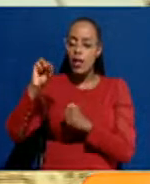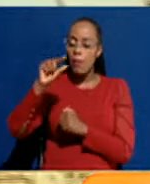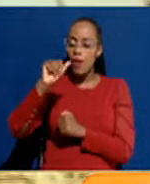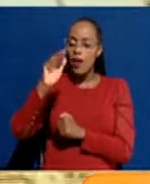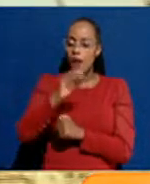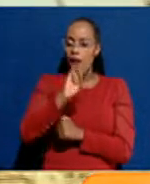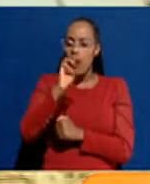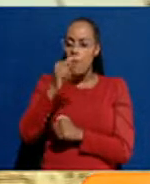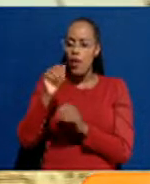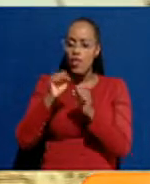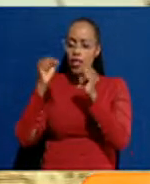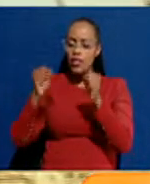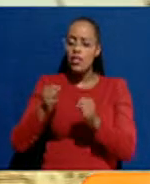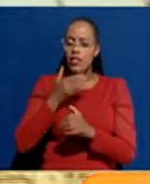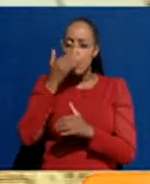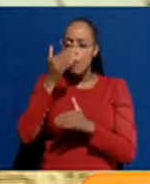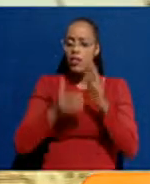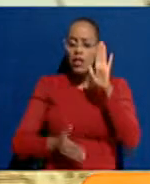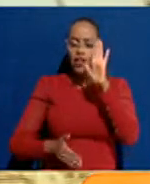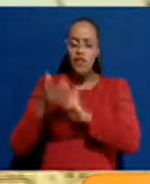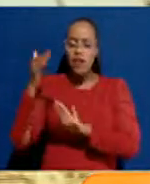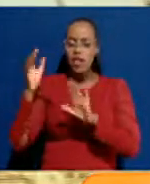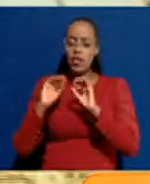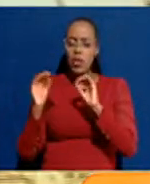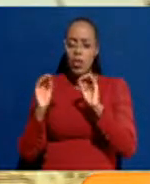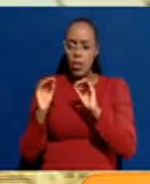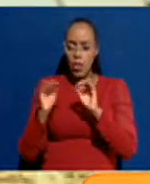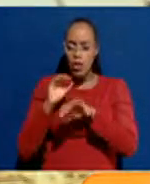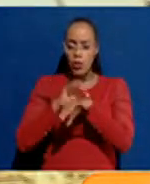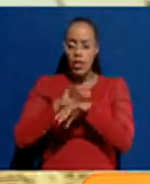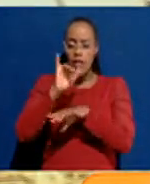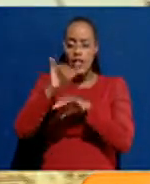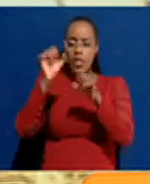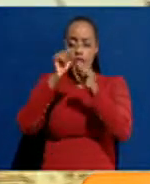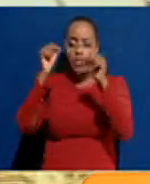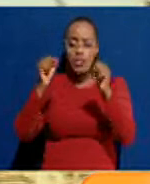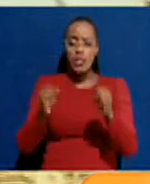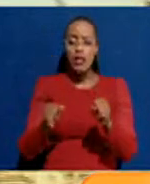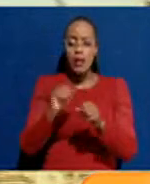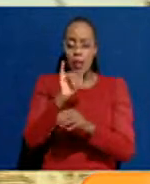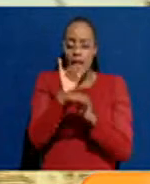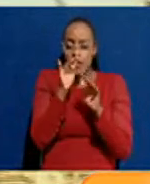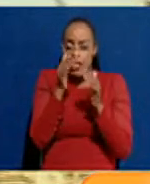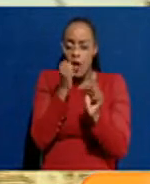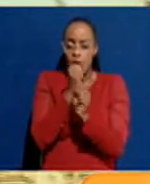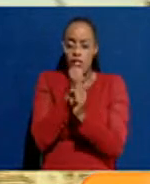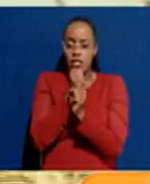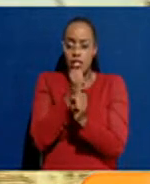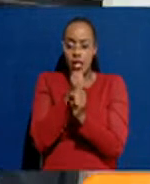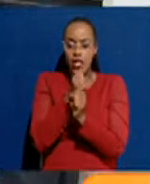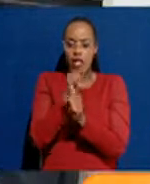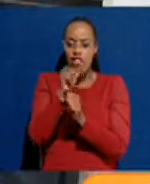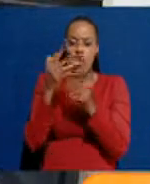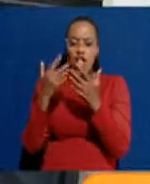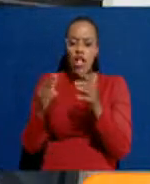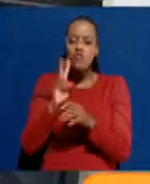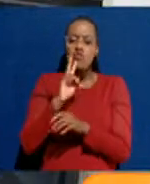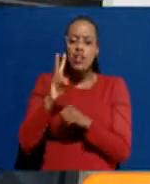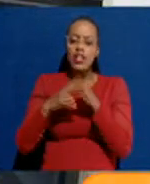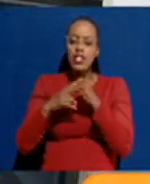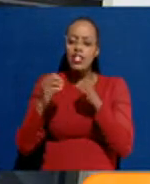was unable to respond quick enough to recover the system. So, and that's actually why it cascaded and failed. So why did you lose the